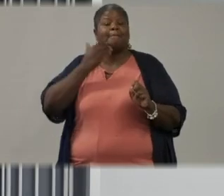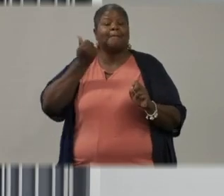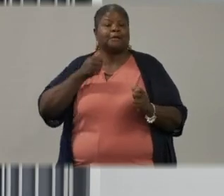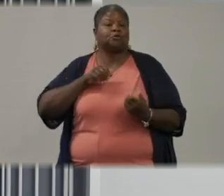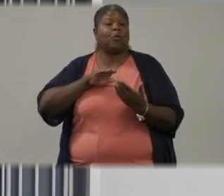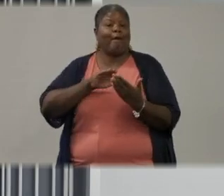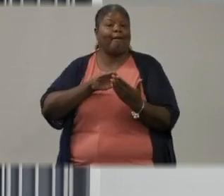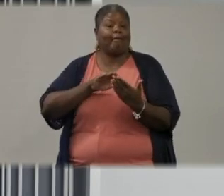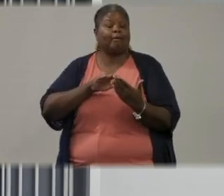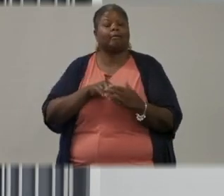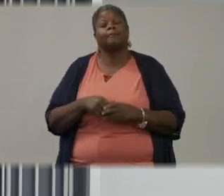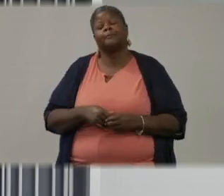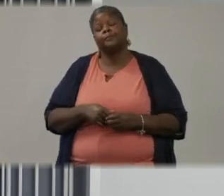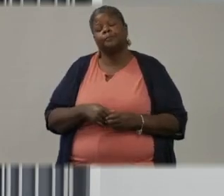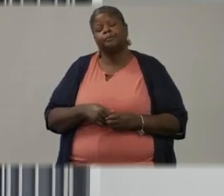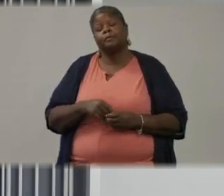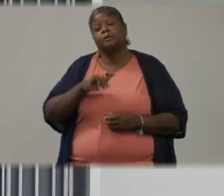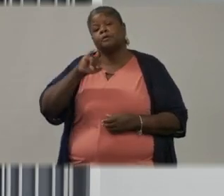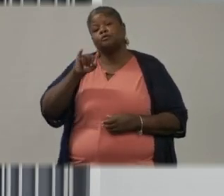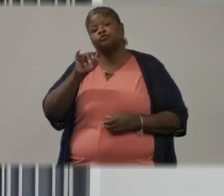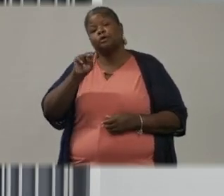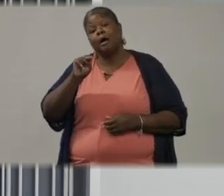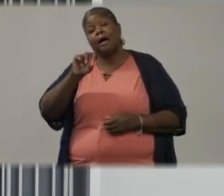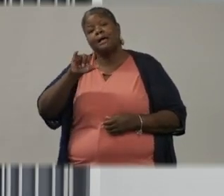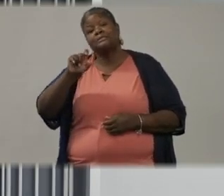go. So, John Scott,